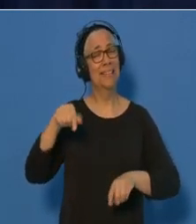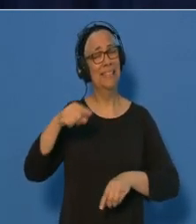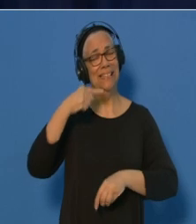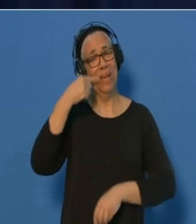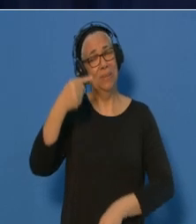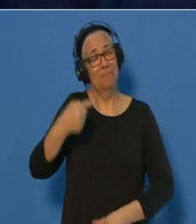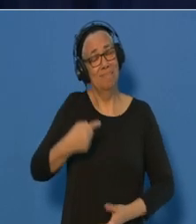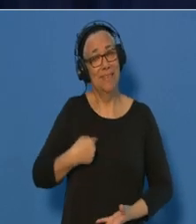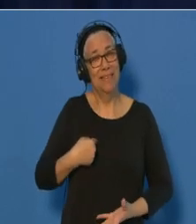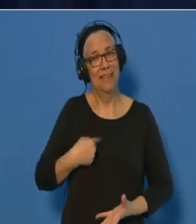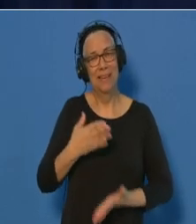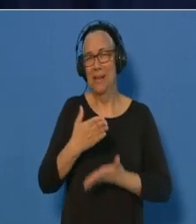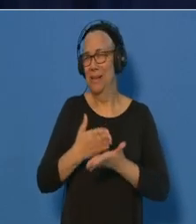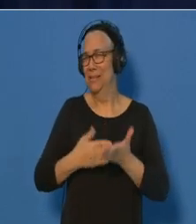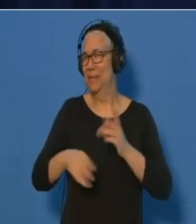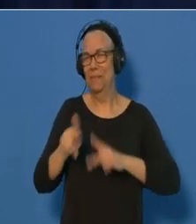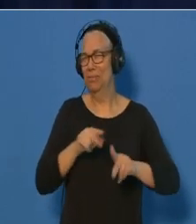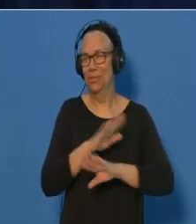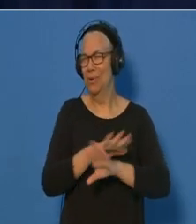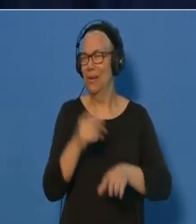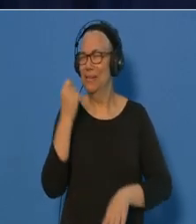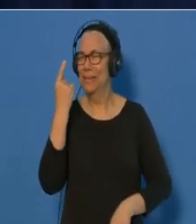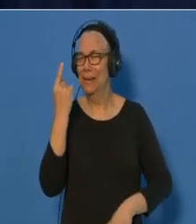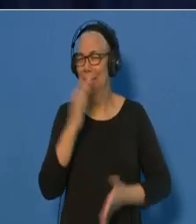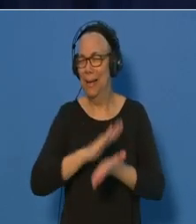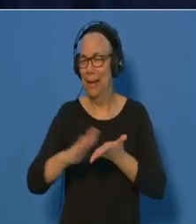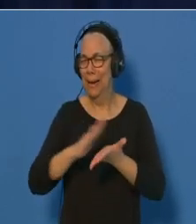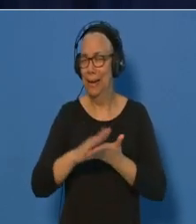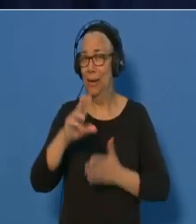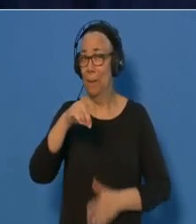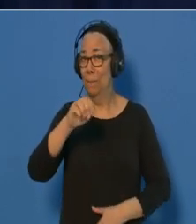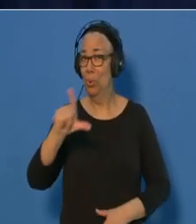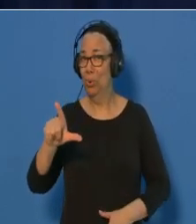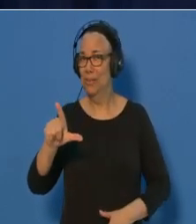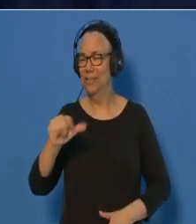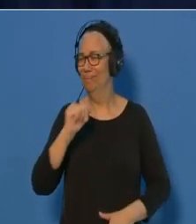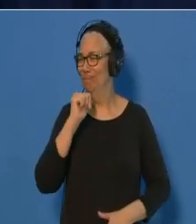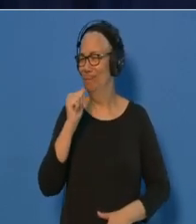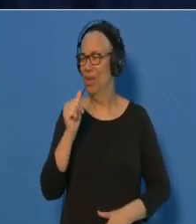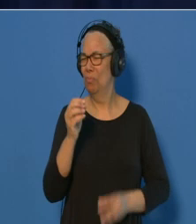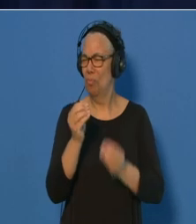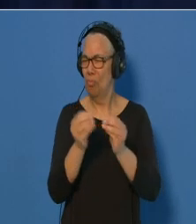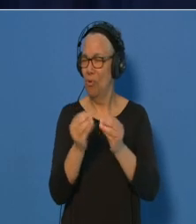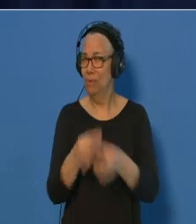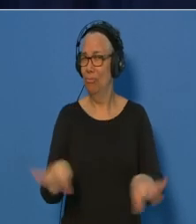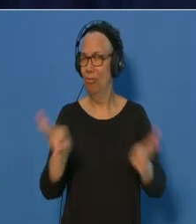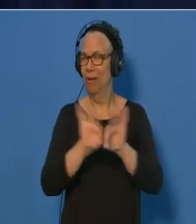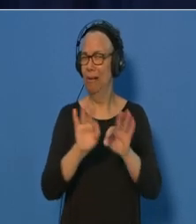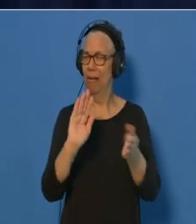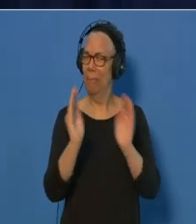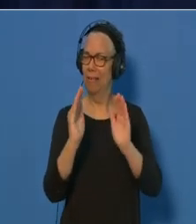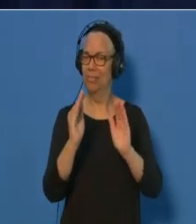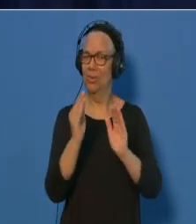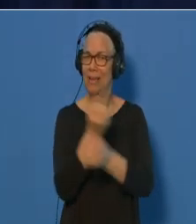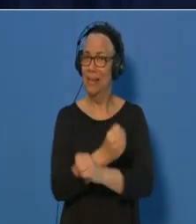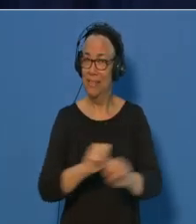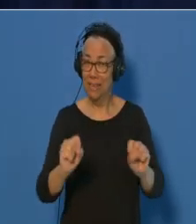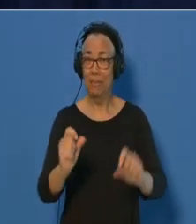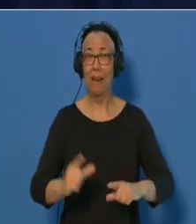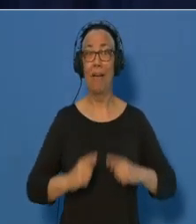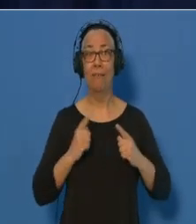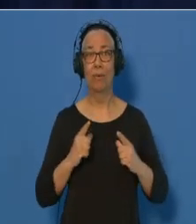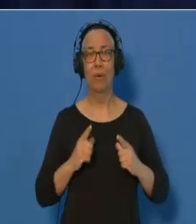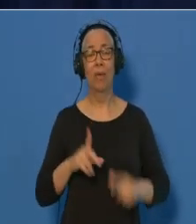some people do not understand that cleaning a pool is not more important than saving a person's life. We must take this seriously